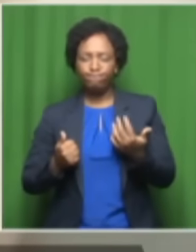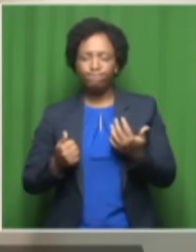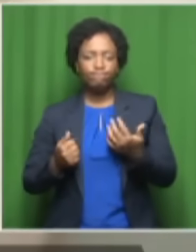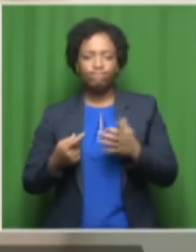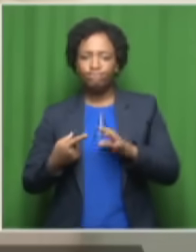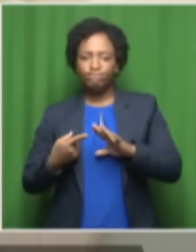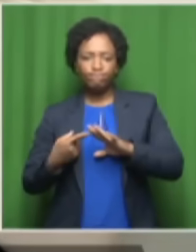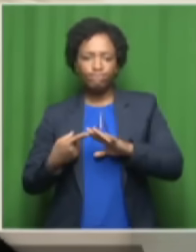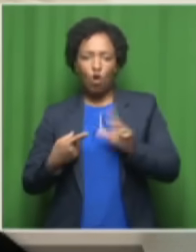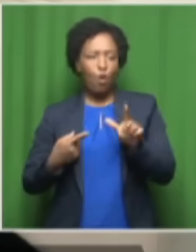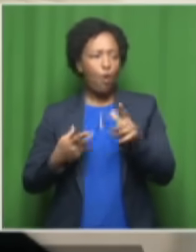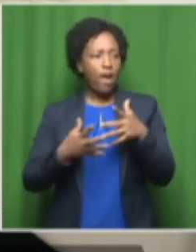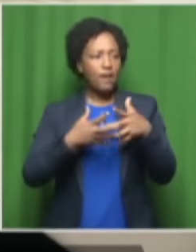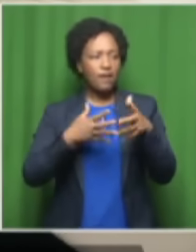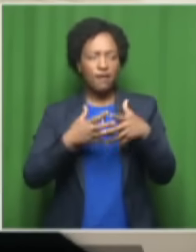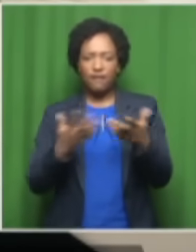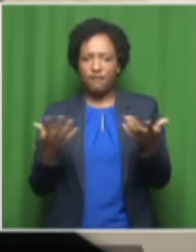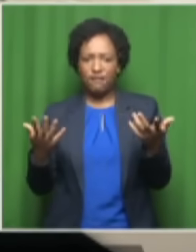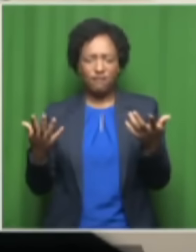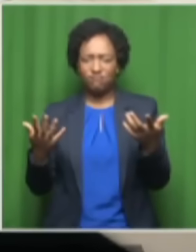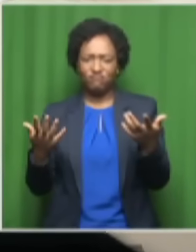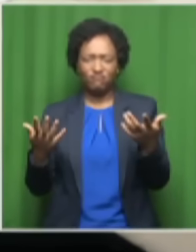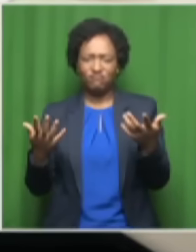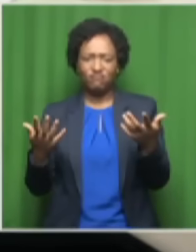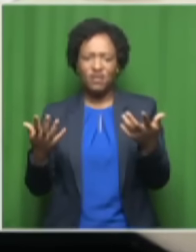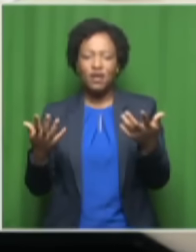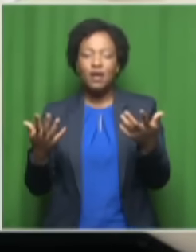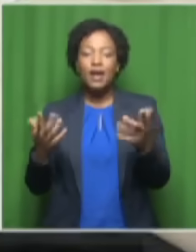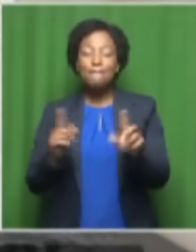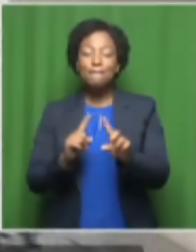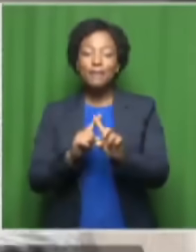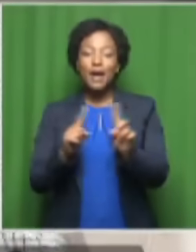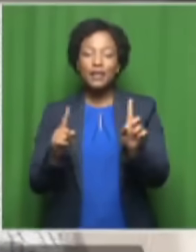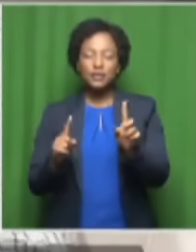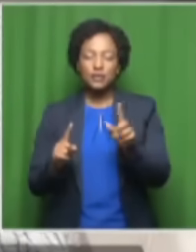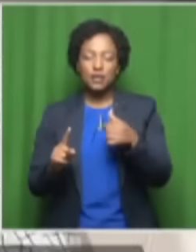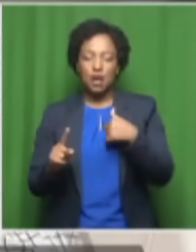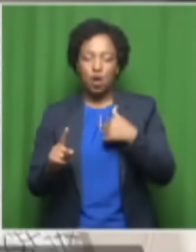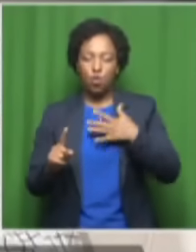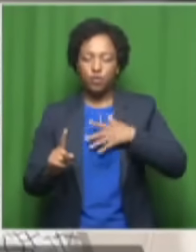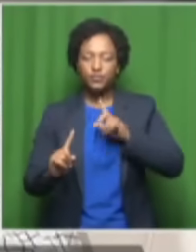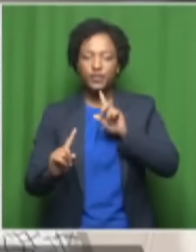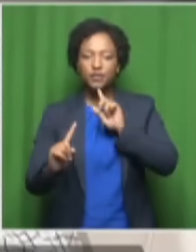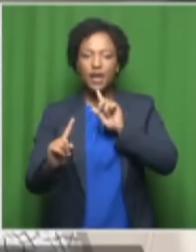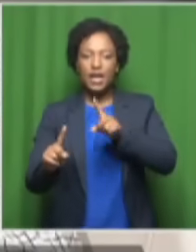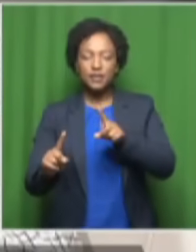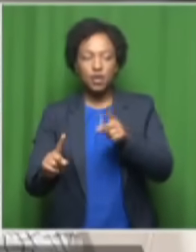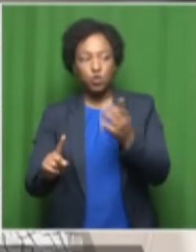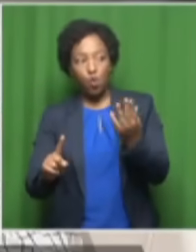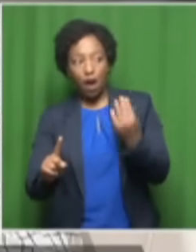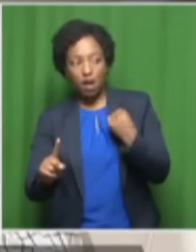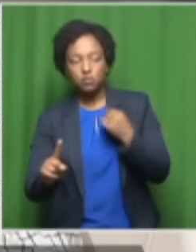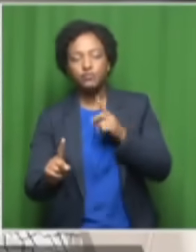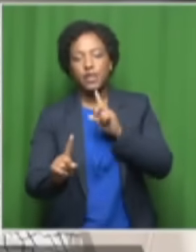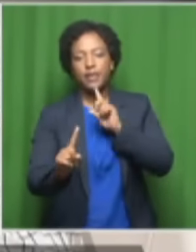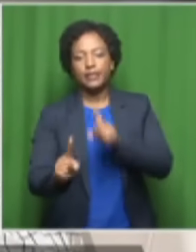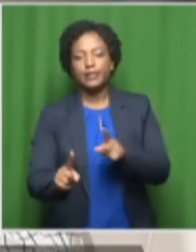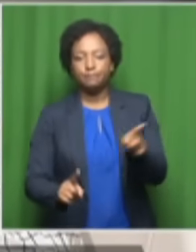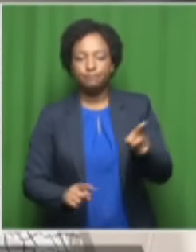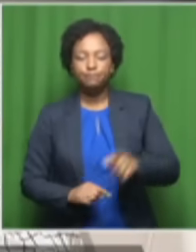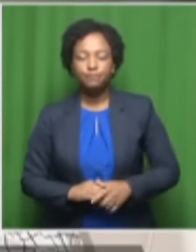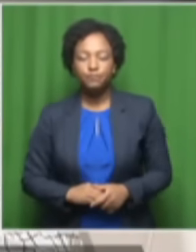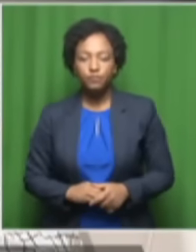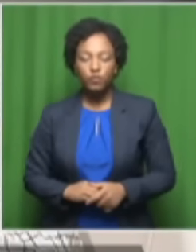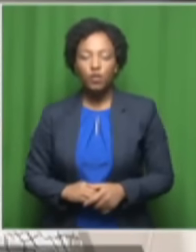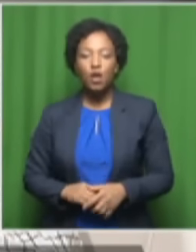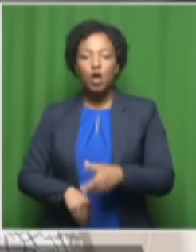this. The battle lines are drawn. But let me answer the key question that you asked,